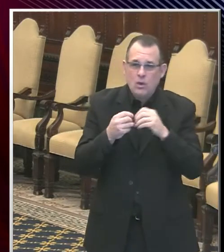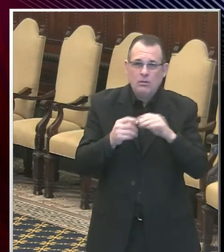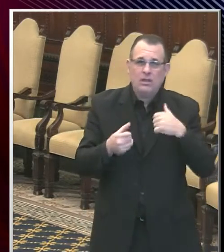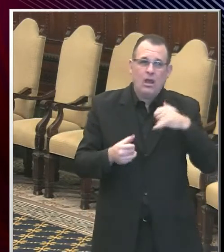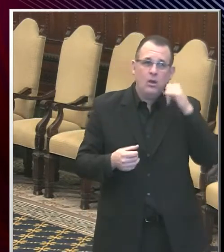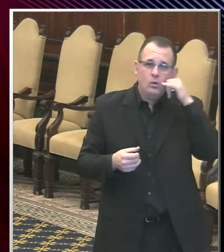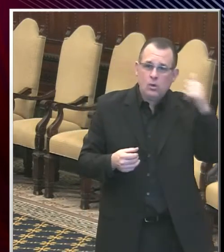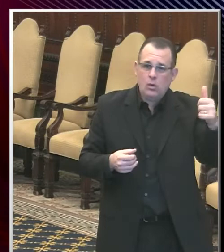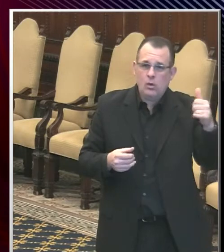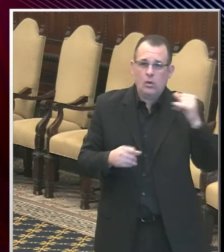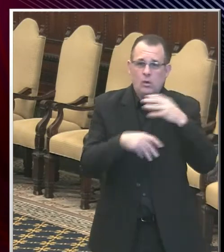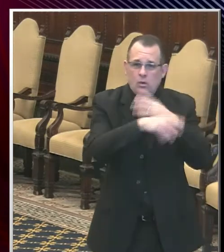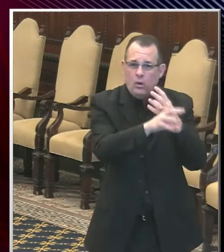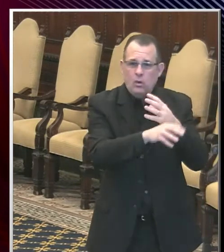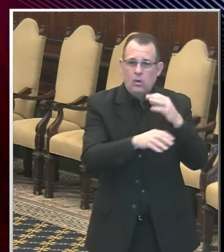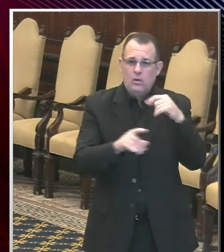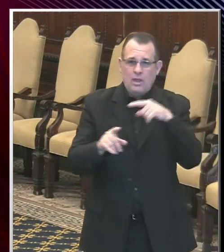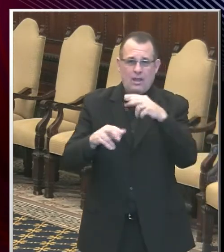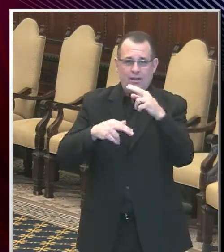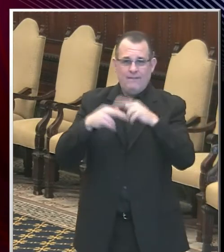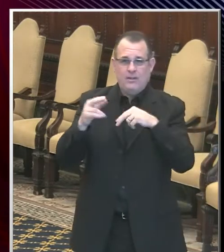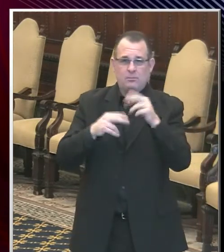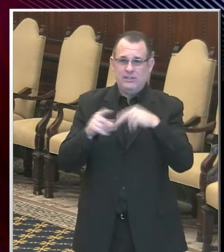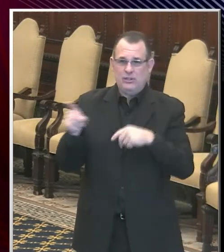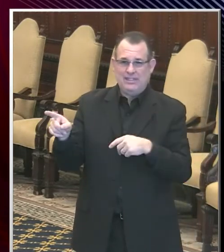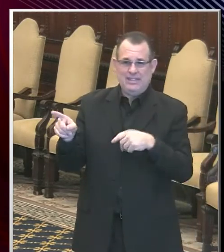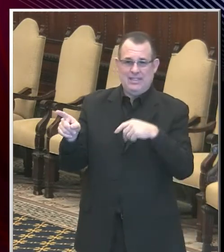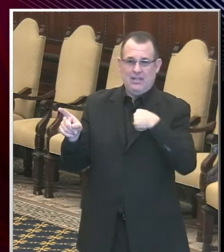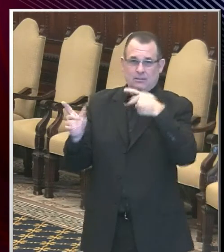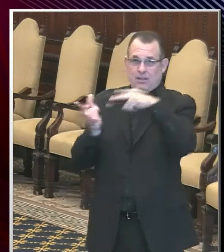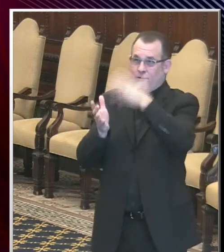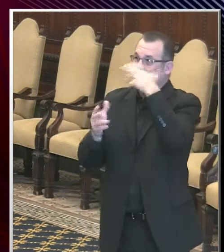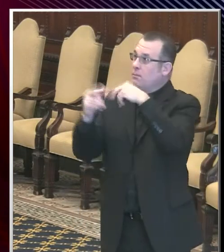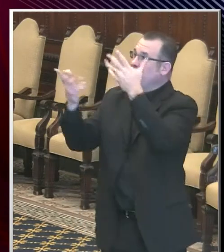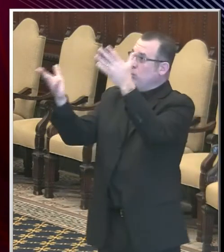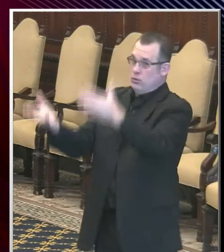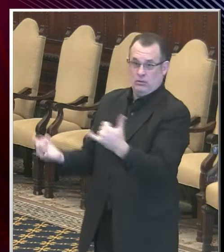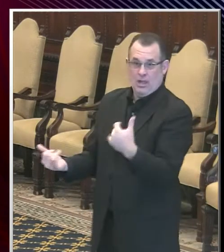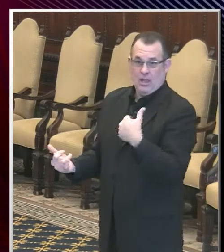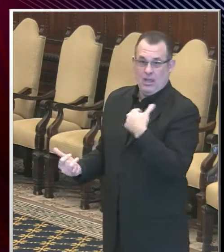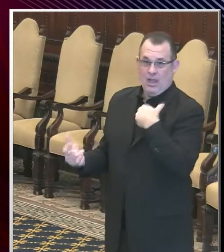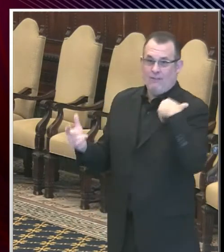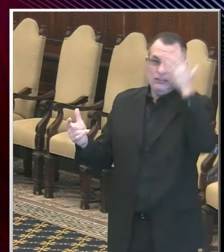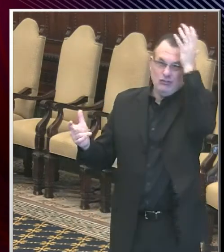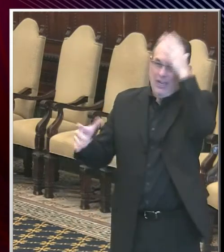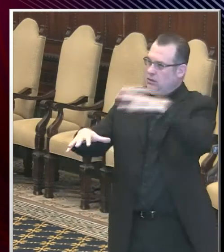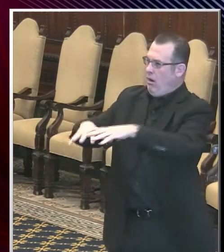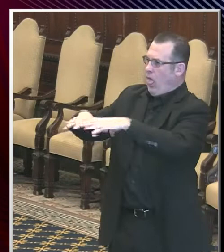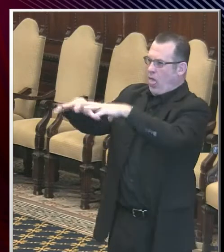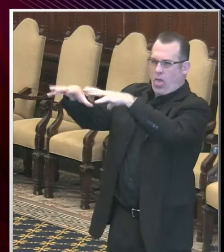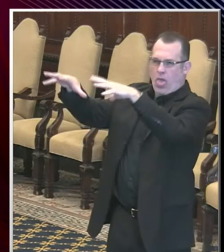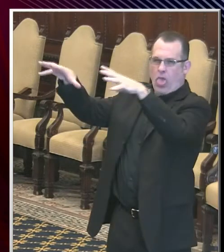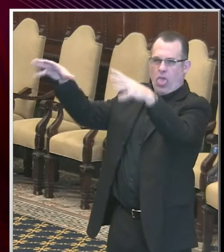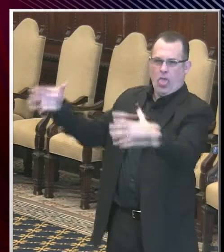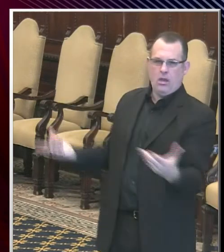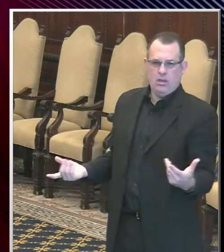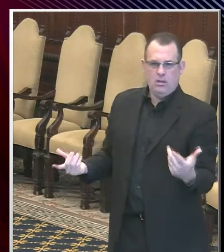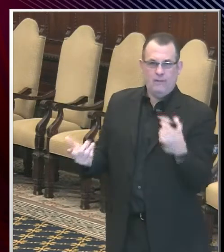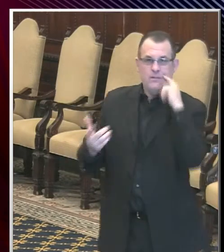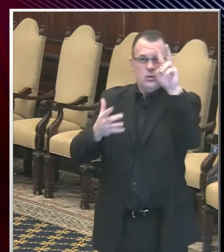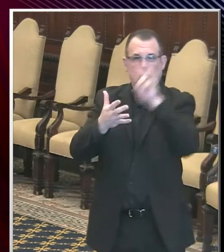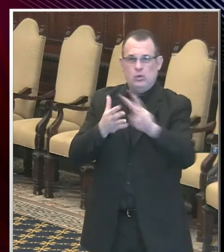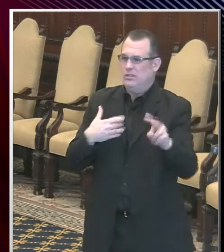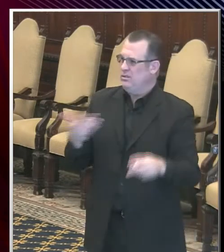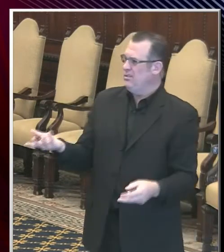to say, this building, I'm standing in front of the building, and this building has had trash out for the past 2 weeks?